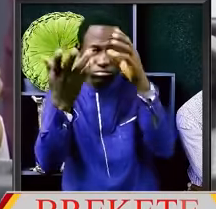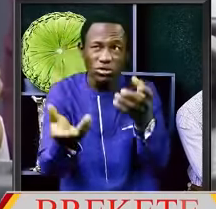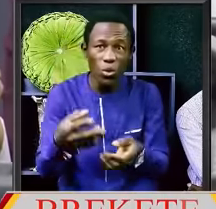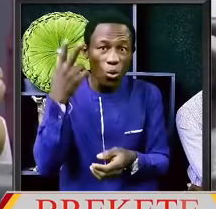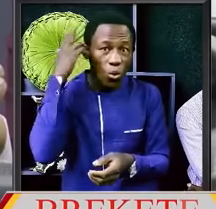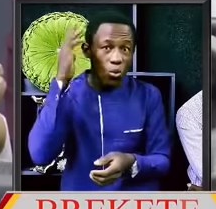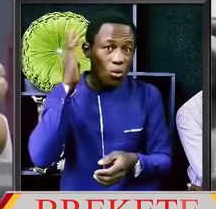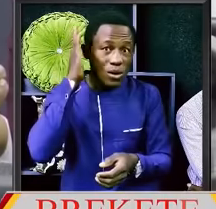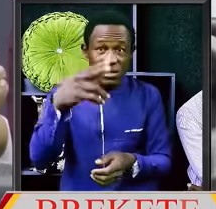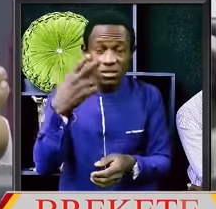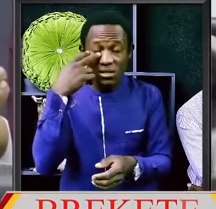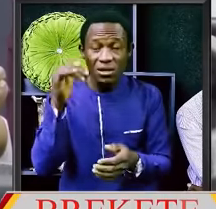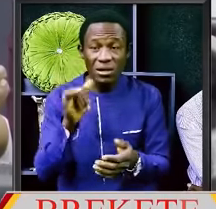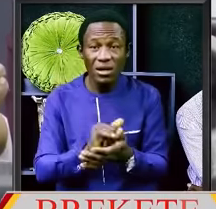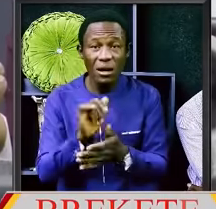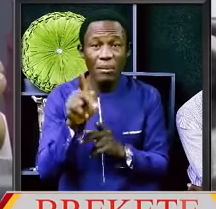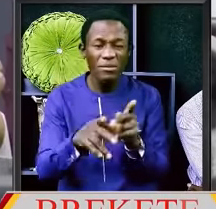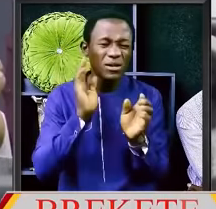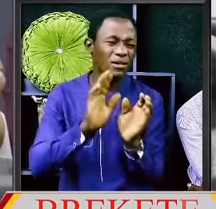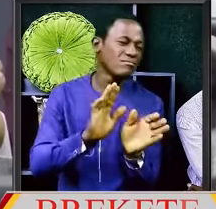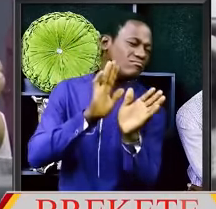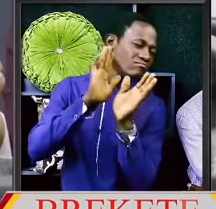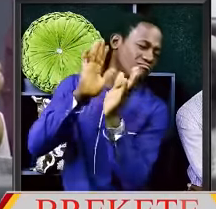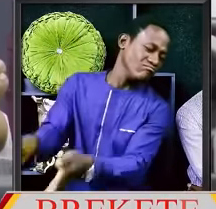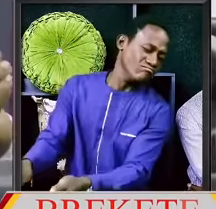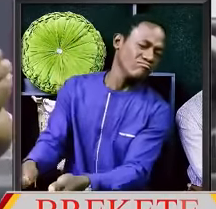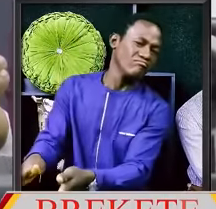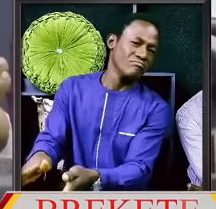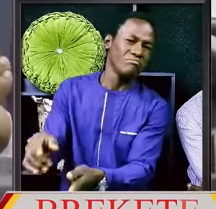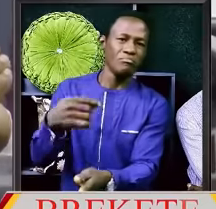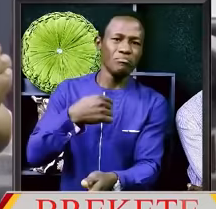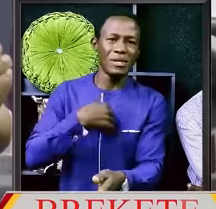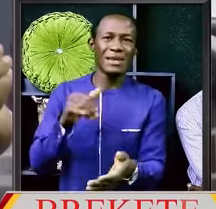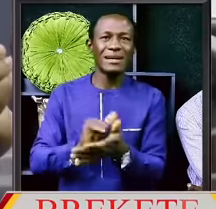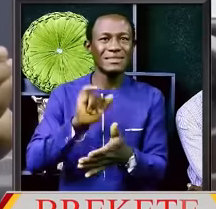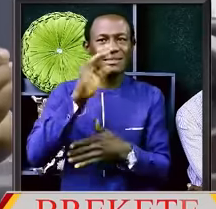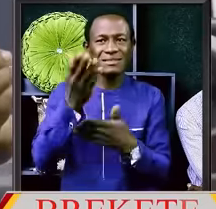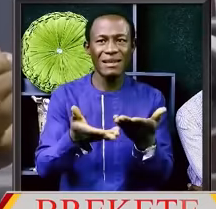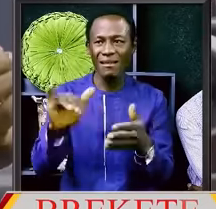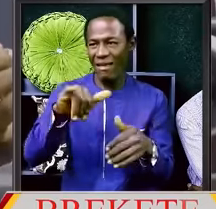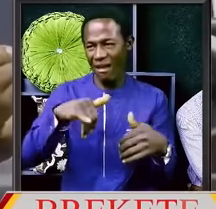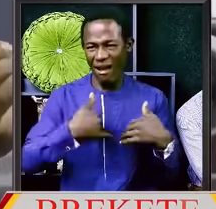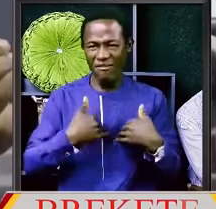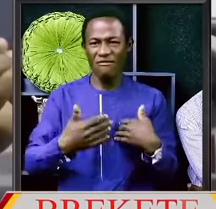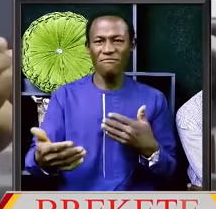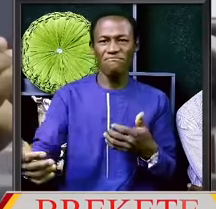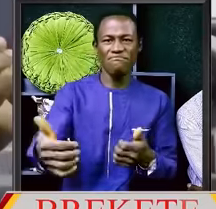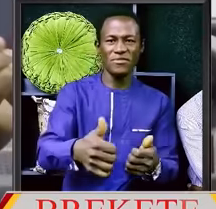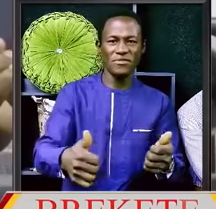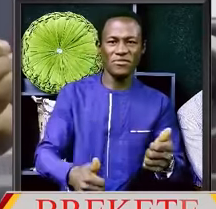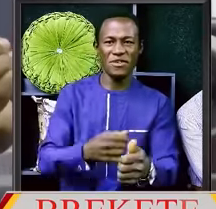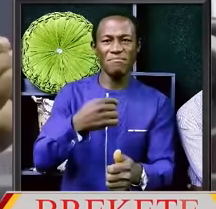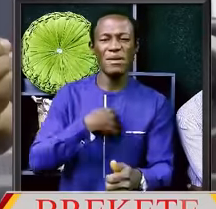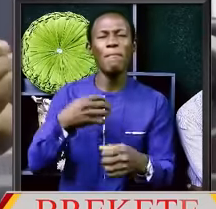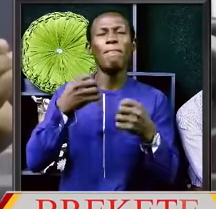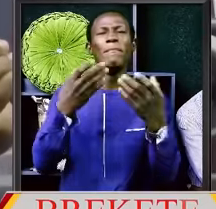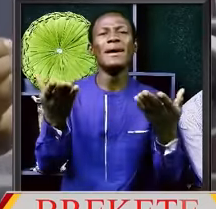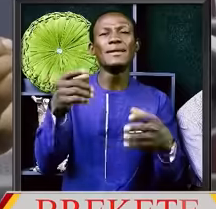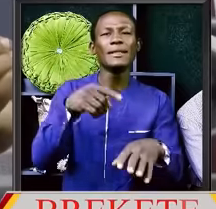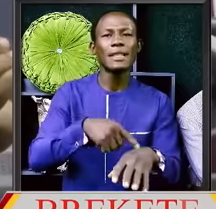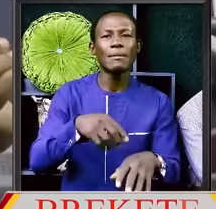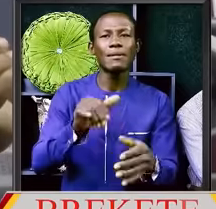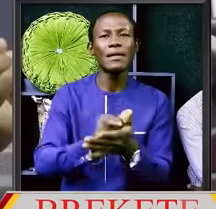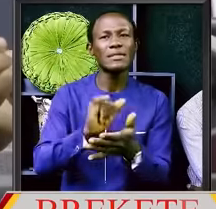You go dey see say people go avoid you. Me wey dey here, they don't betray me many times. Now it